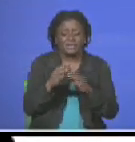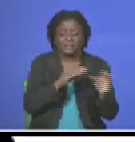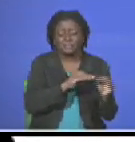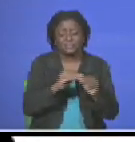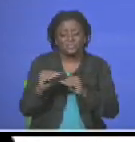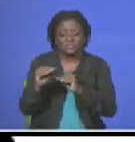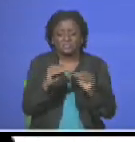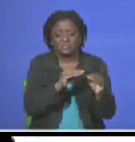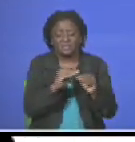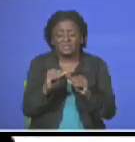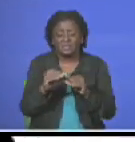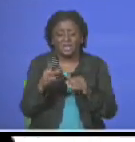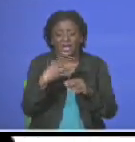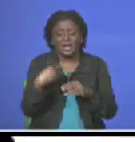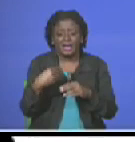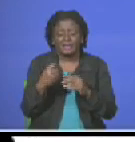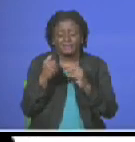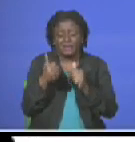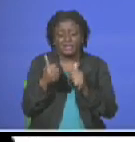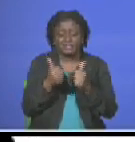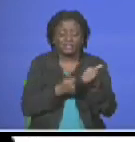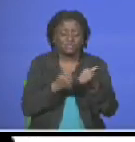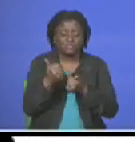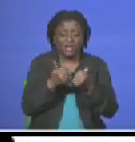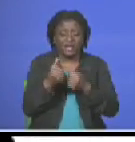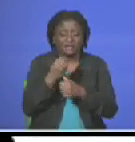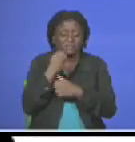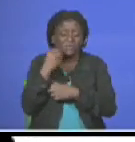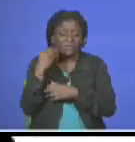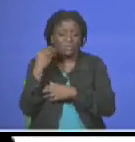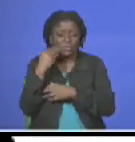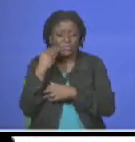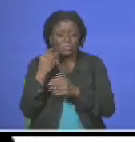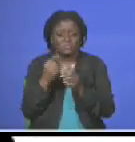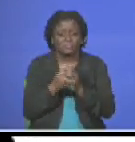streets and a faster drive home. Antoinette Smith, ZNS Network News.